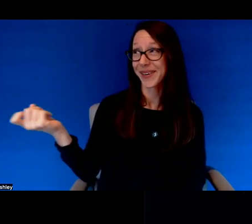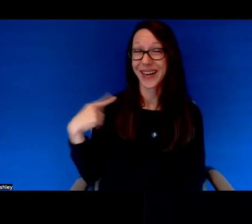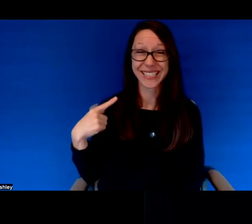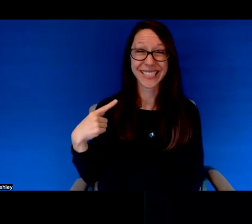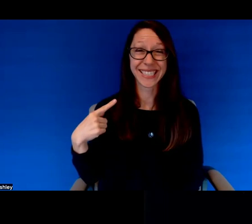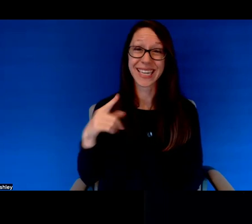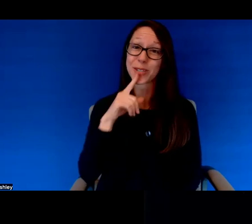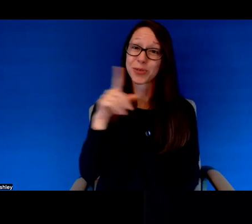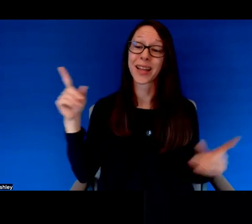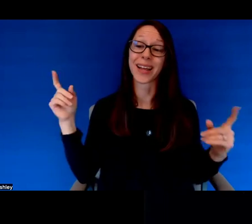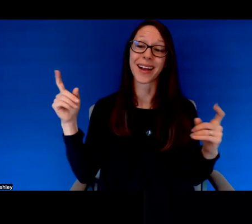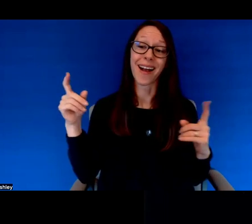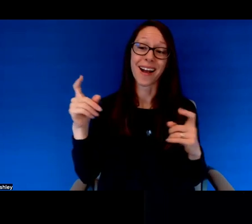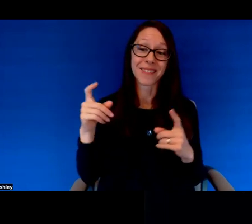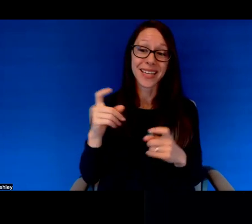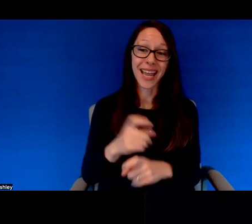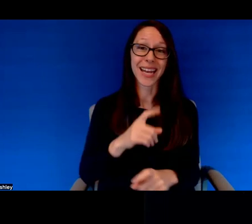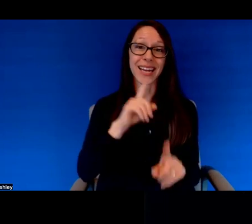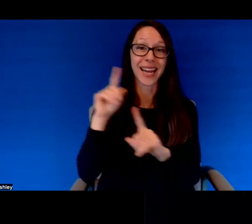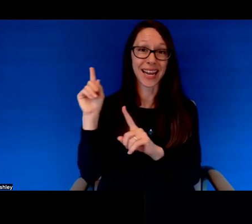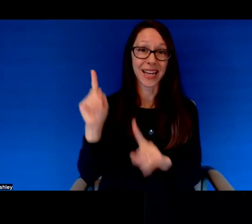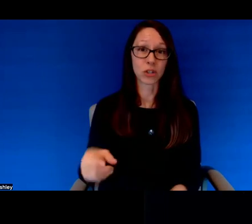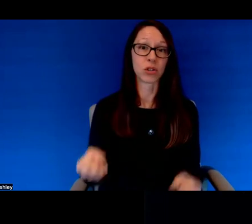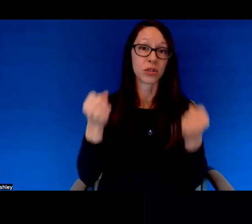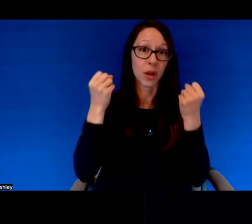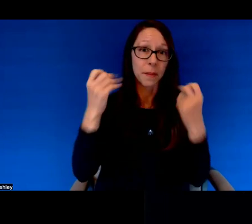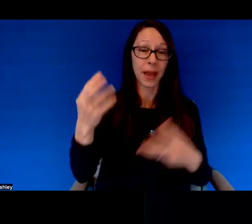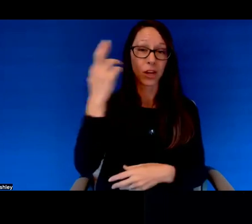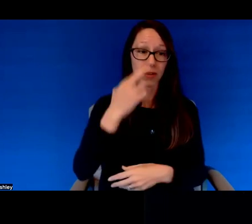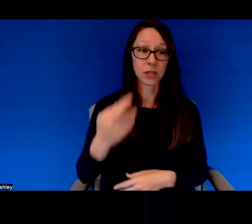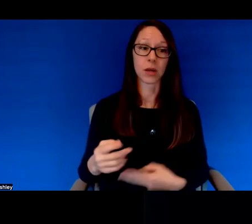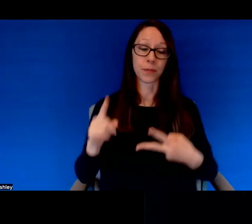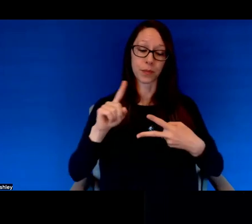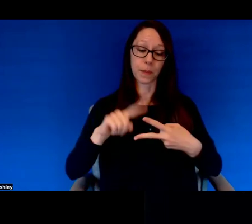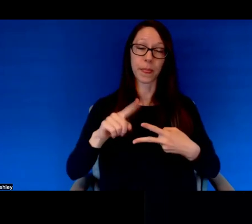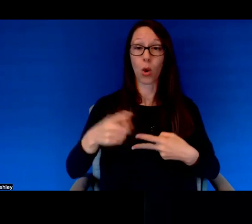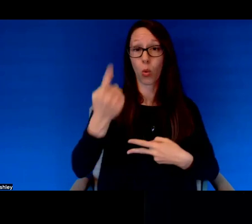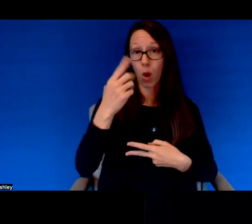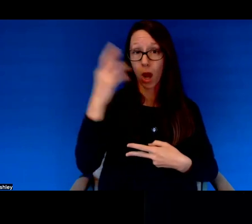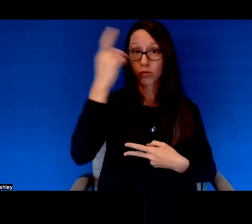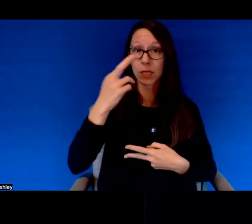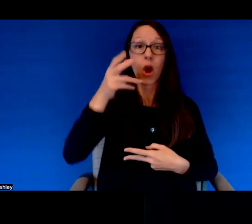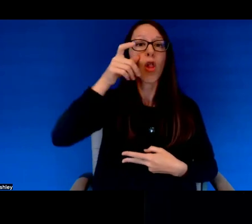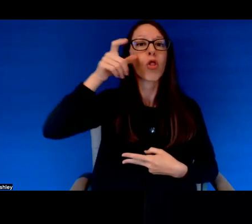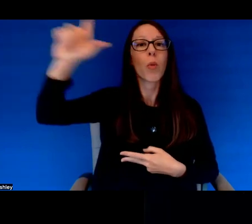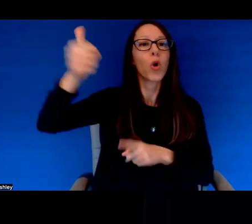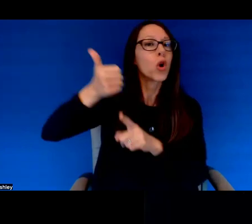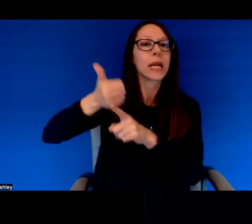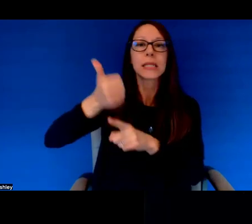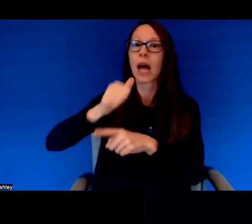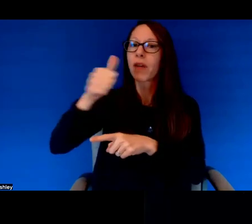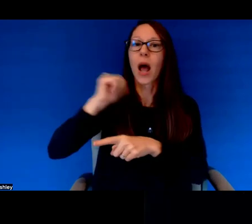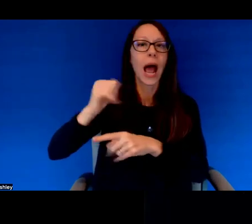of a complicated answer because there's many reasons. Okay, One reason is that the moon doesn't have an atmosphere like Earth